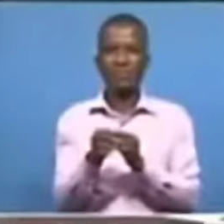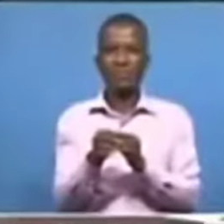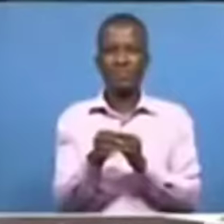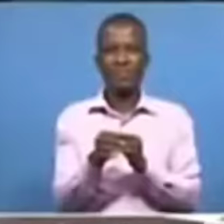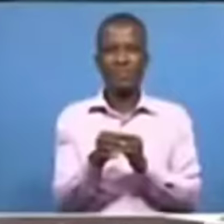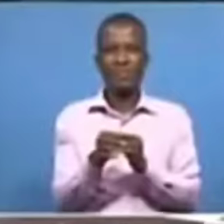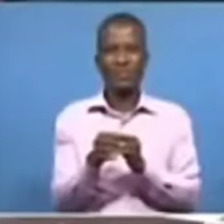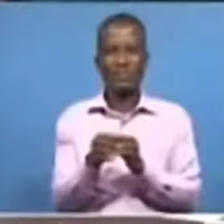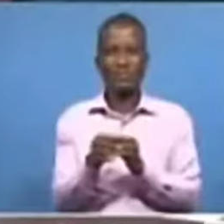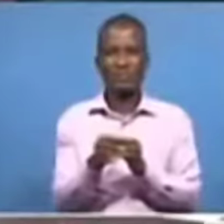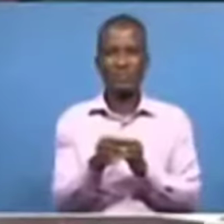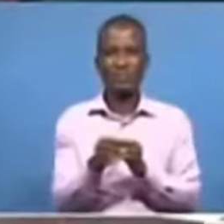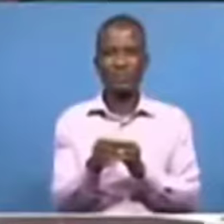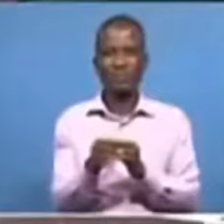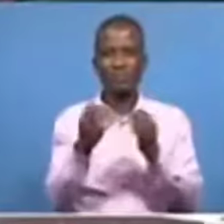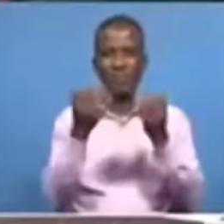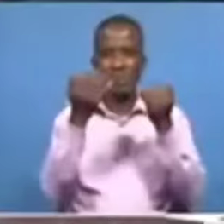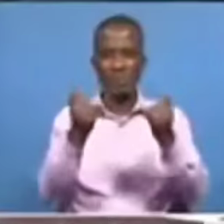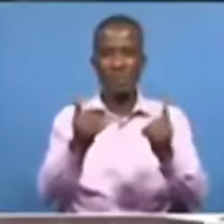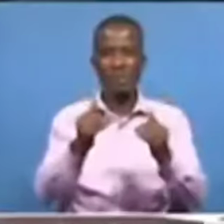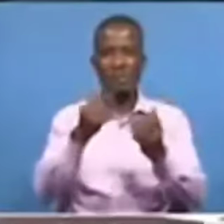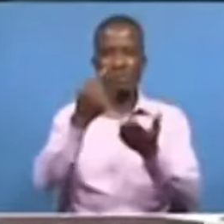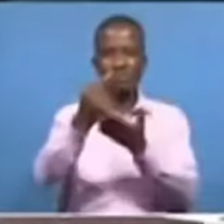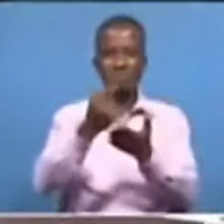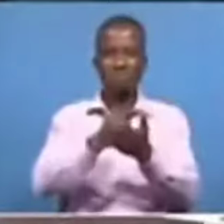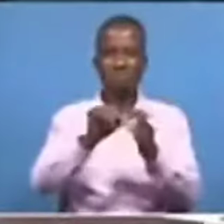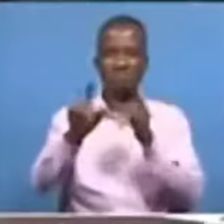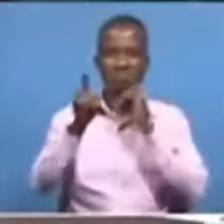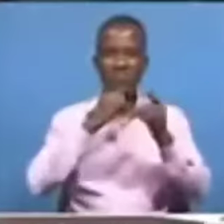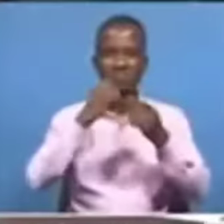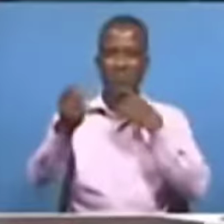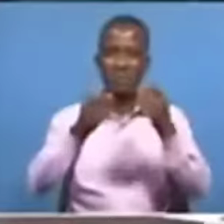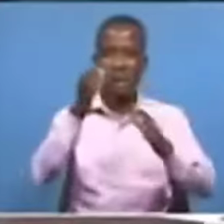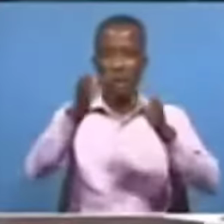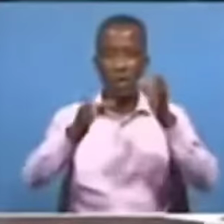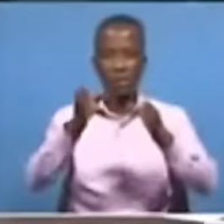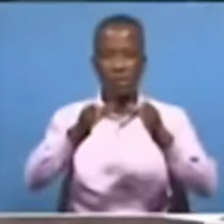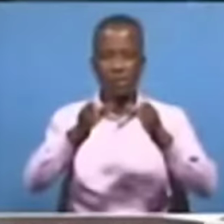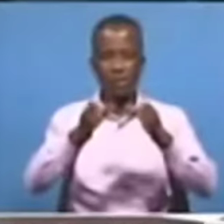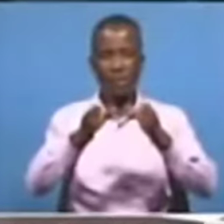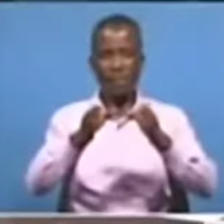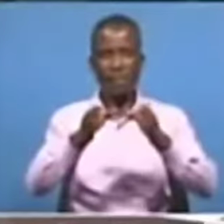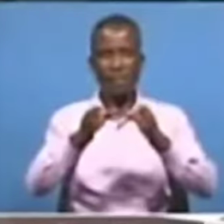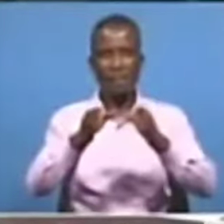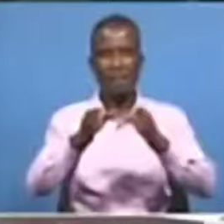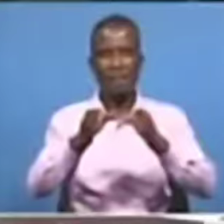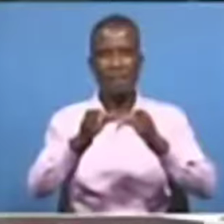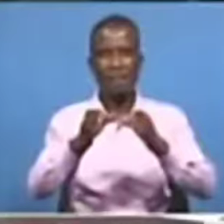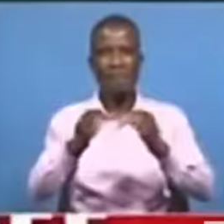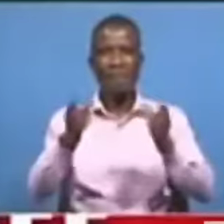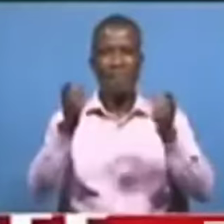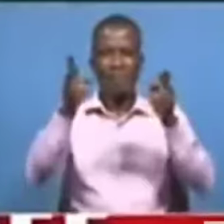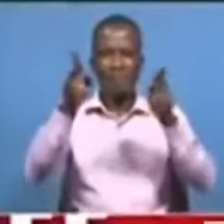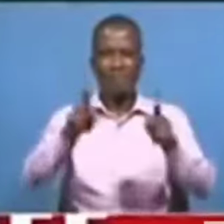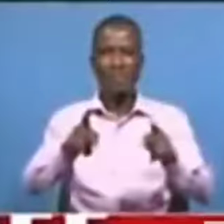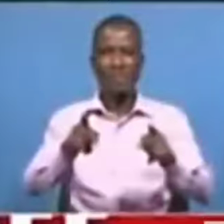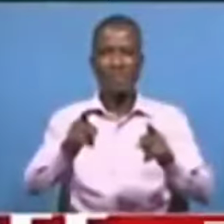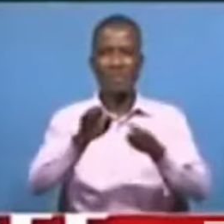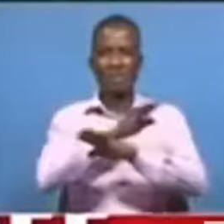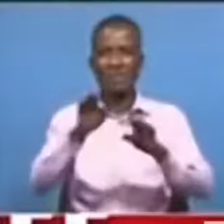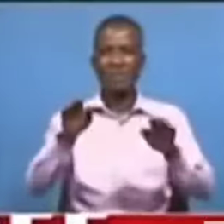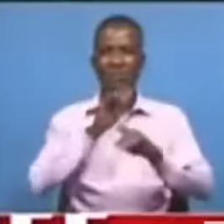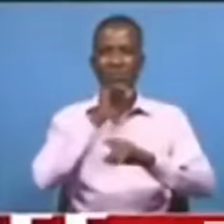in our respectful submission that we made to the court through counsel for the petitioner one does not have to